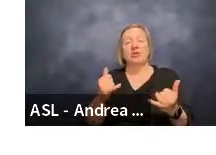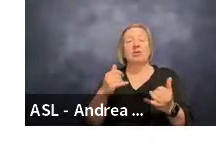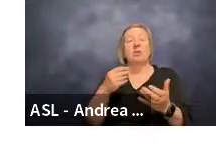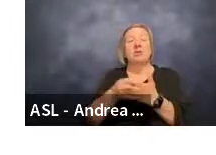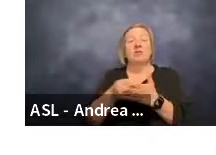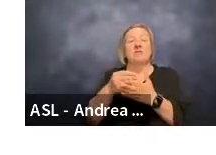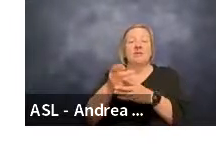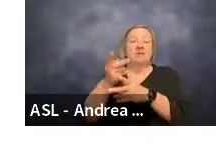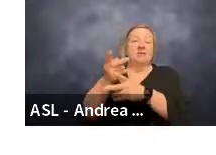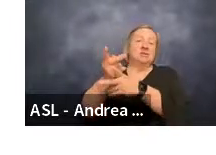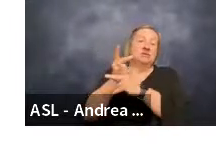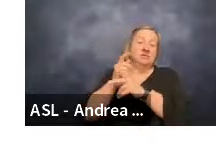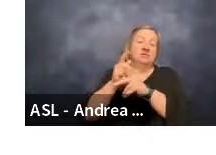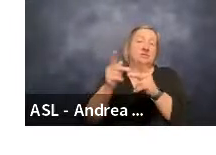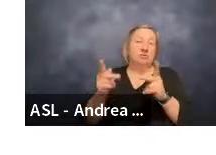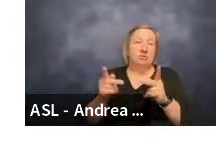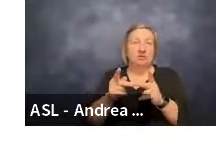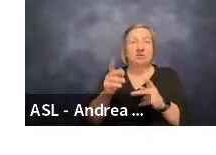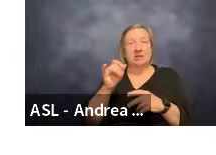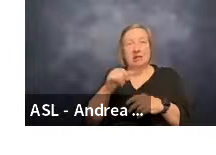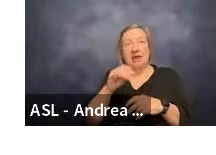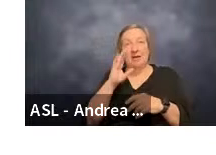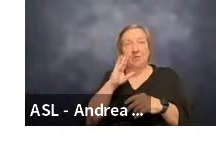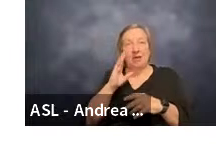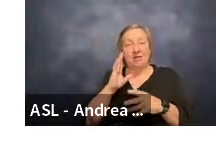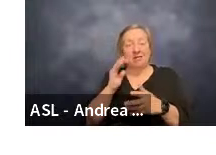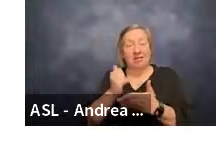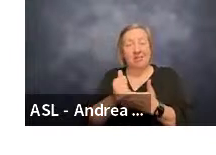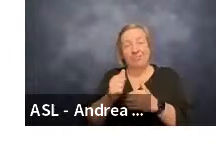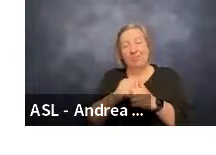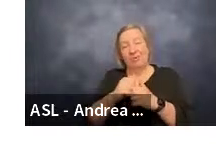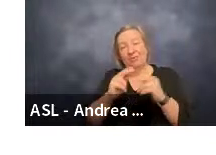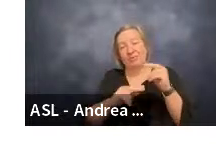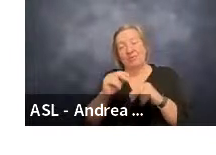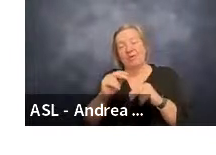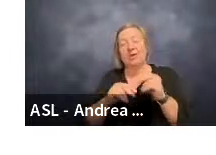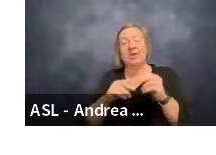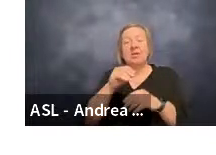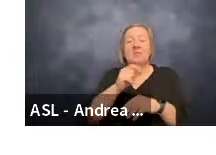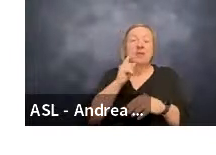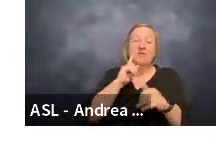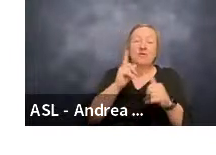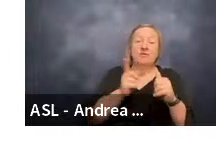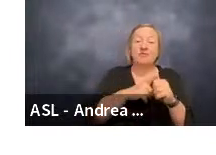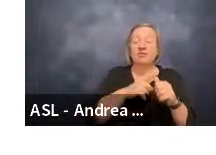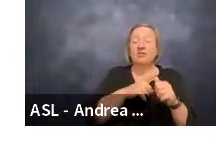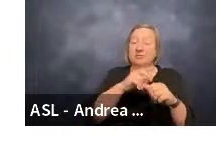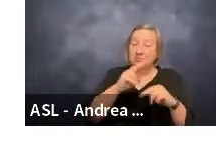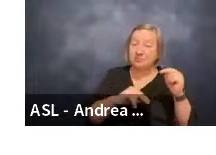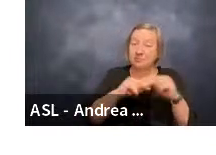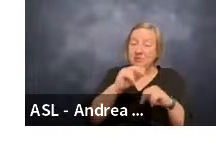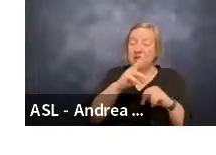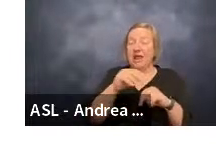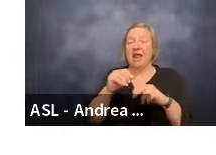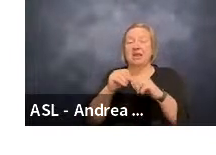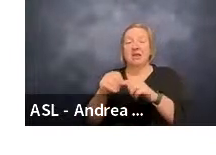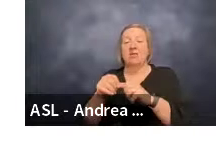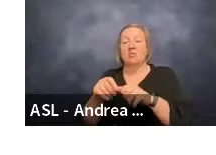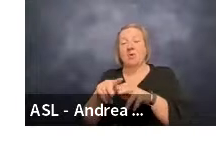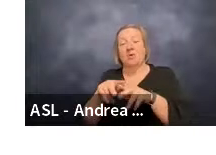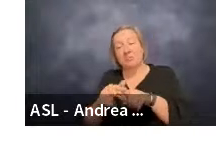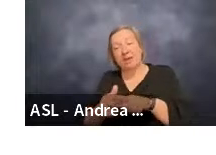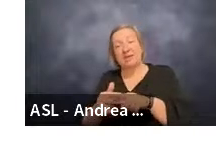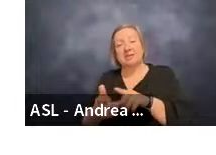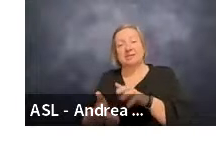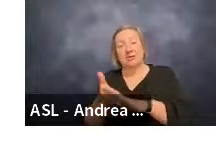bridge construction. But it will also pay not just for that initial capital construction cost, but for the ongoing maintenance and operation of